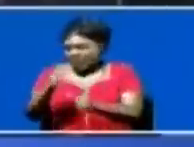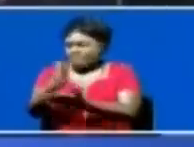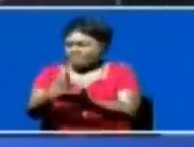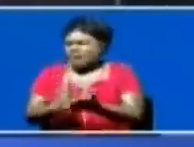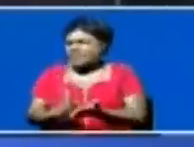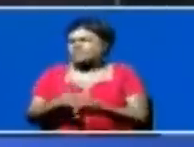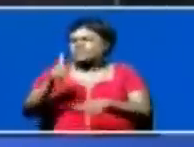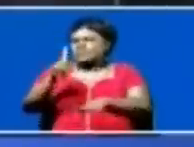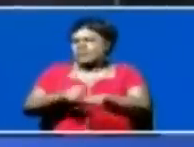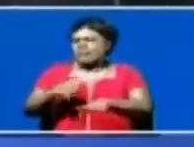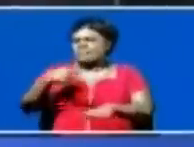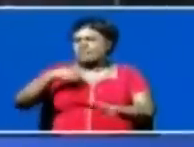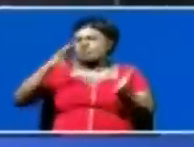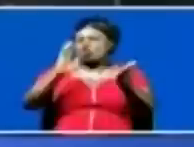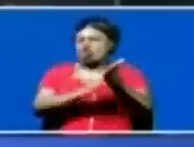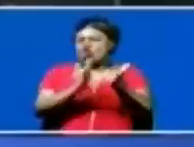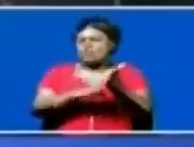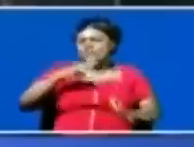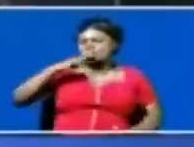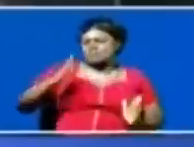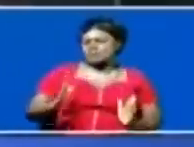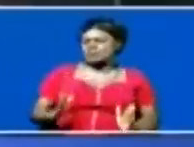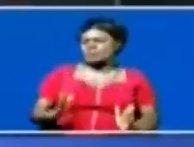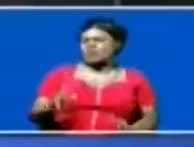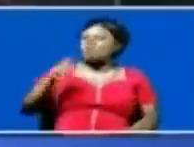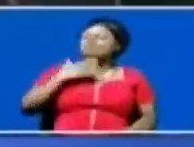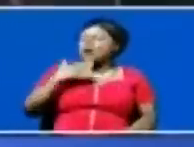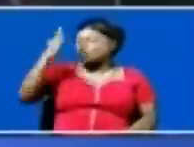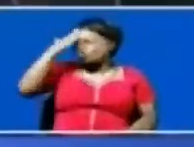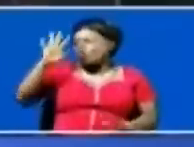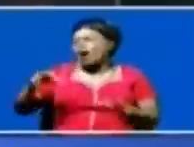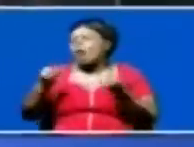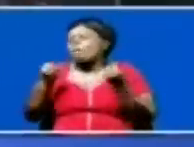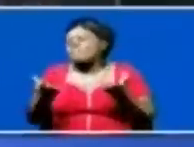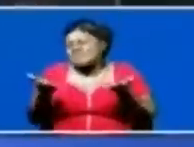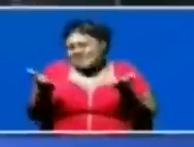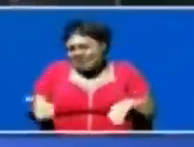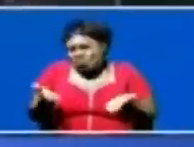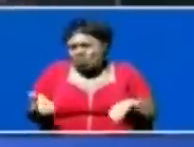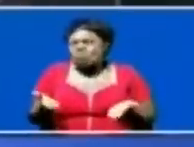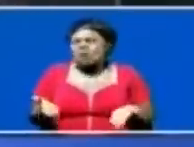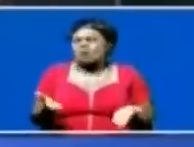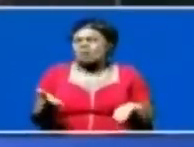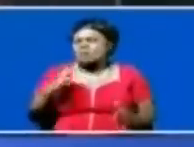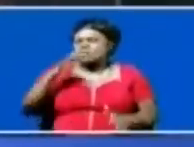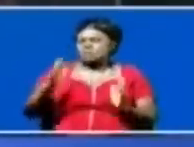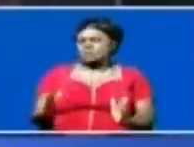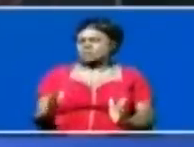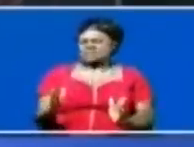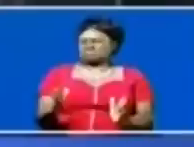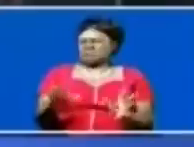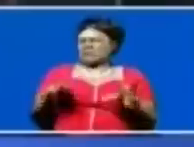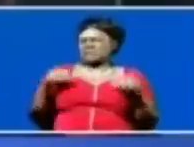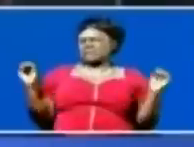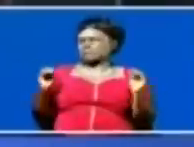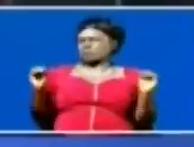my comments to the Speaker is we need to know the numbers even now as we are in the House. And the Speaker was reluctant to